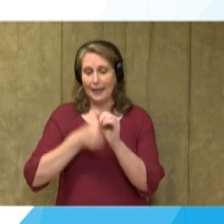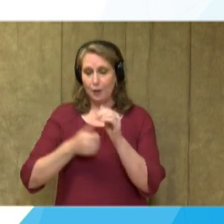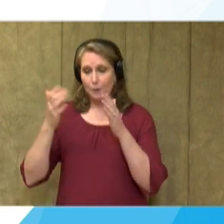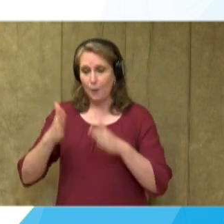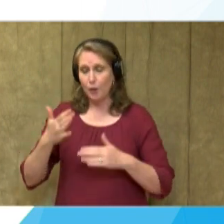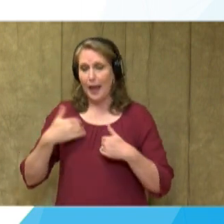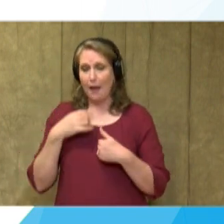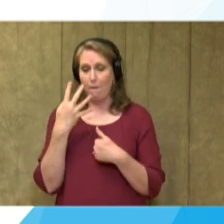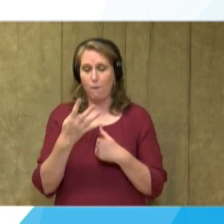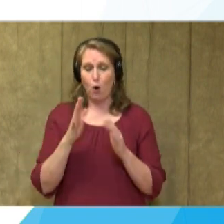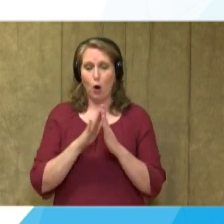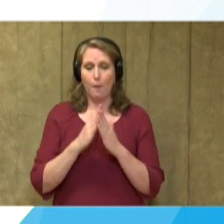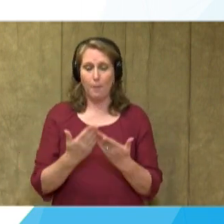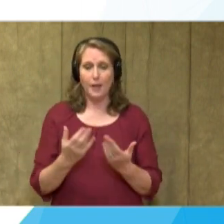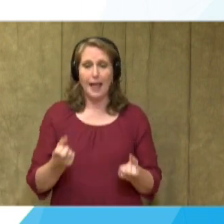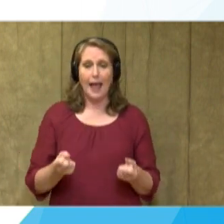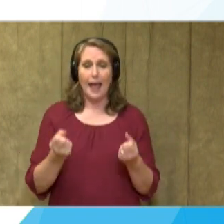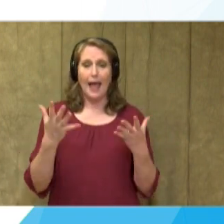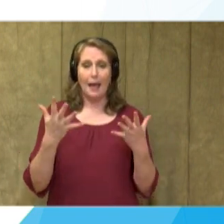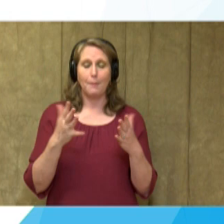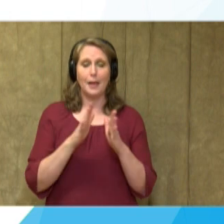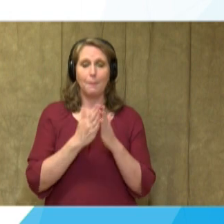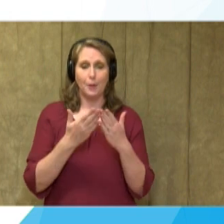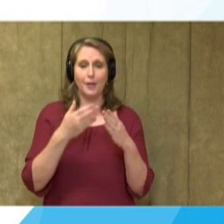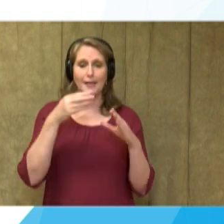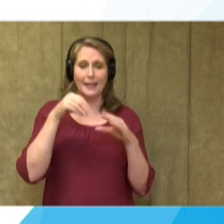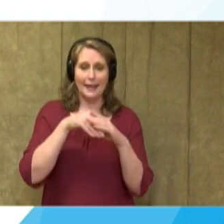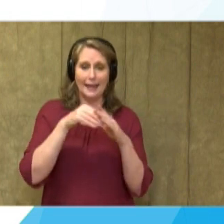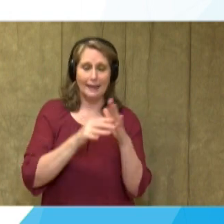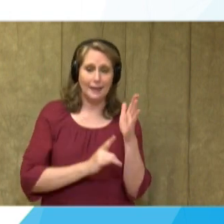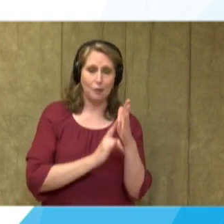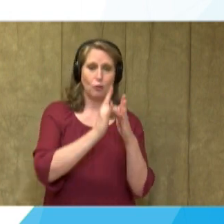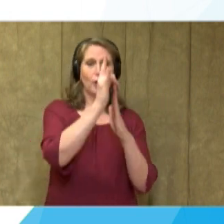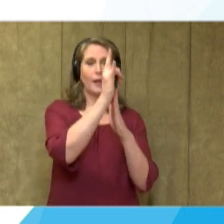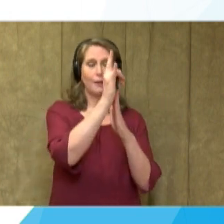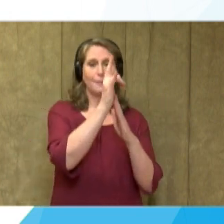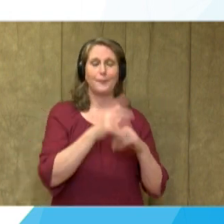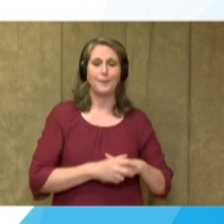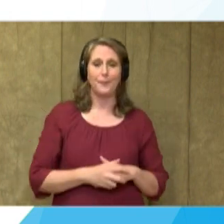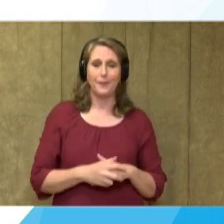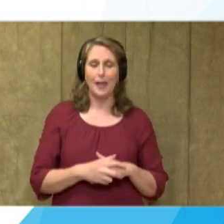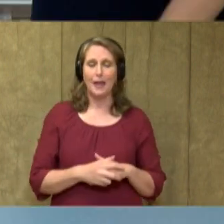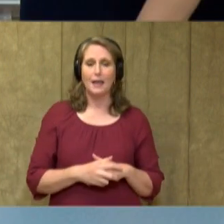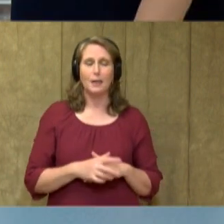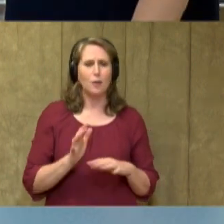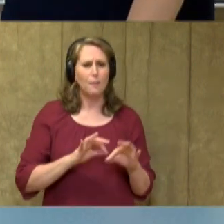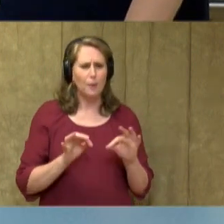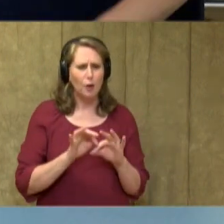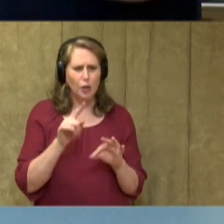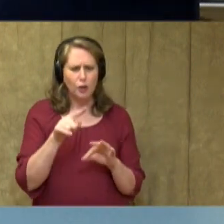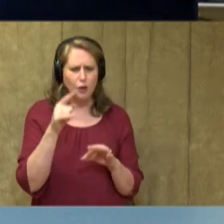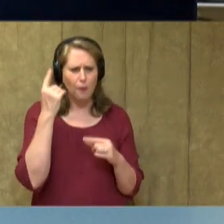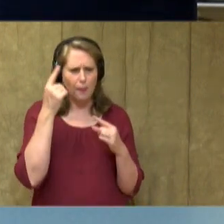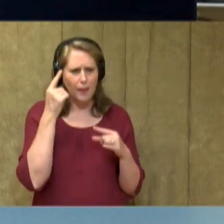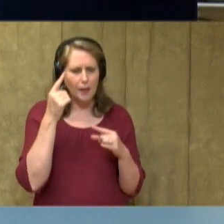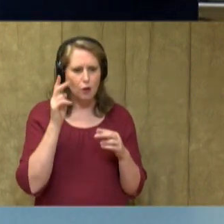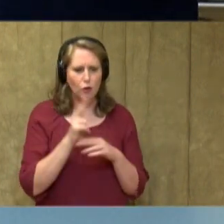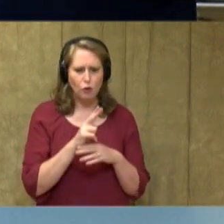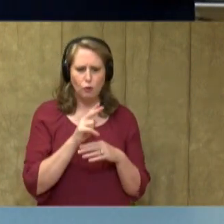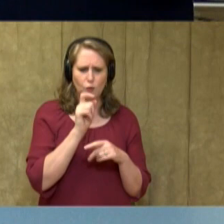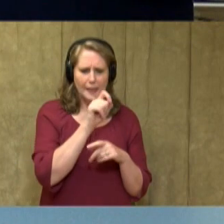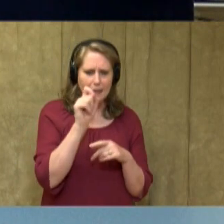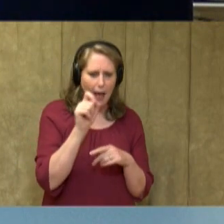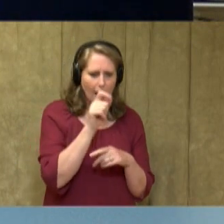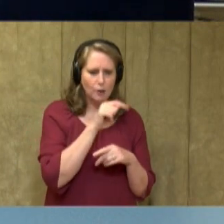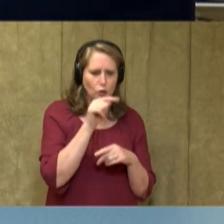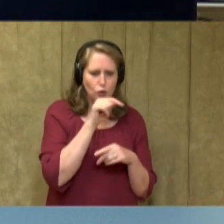books. How many books were on board the spaceship altogether? All right, really quickly, I want you to just use dots or